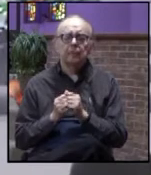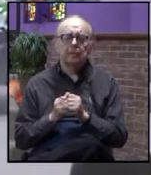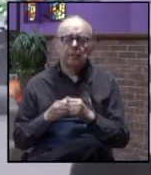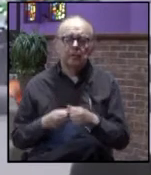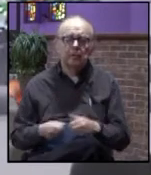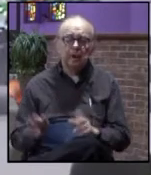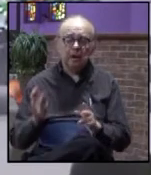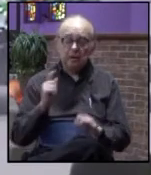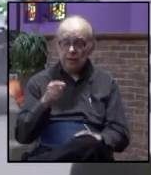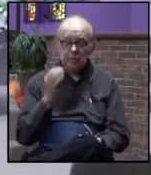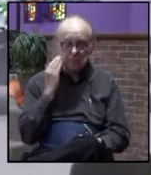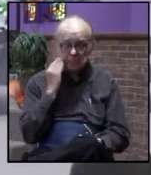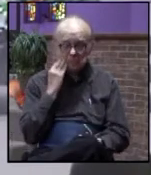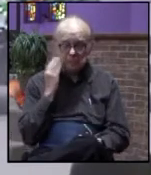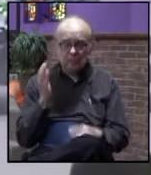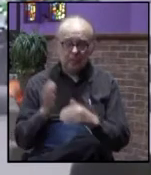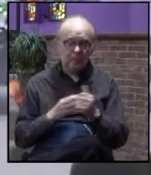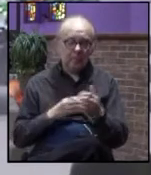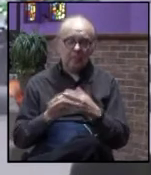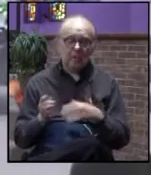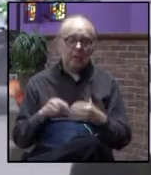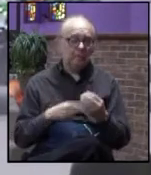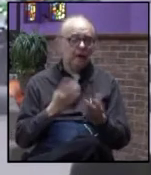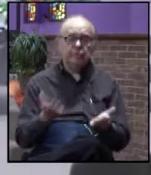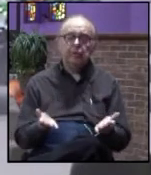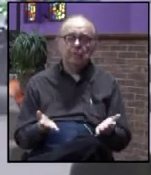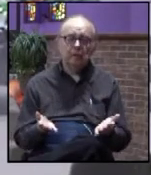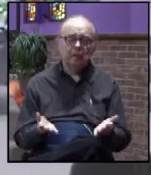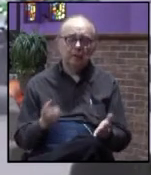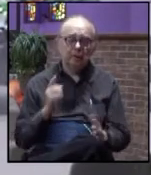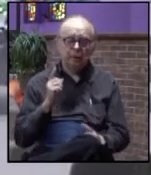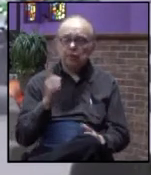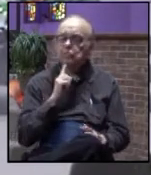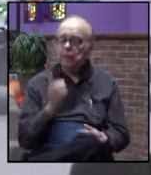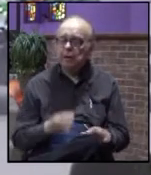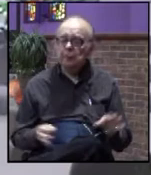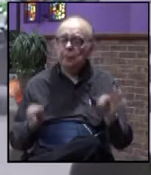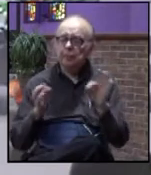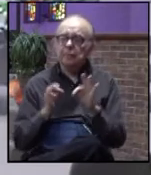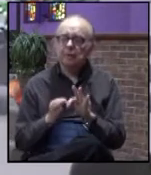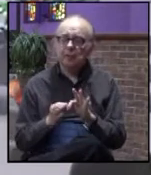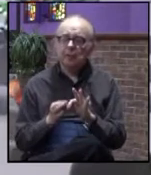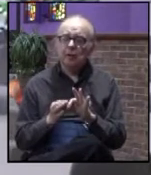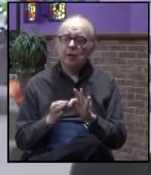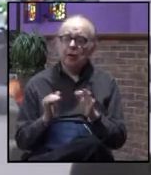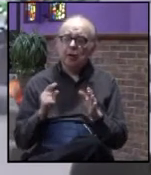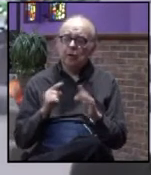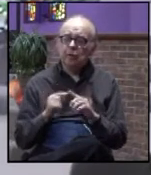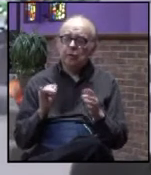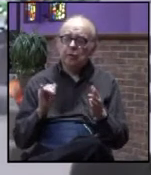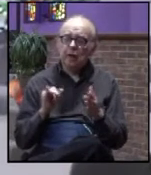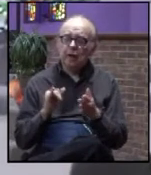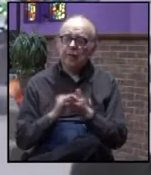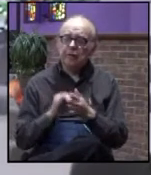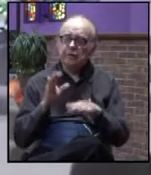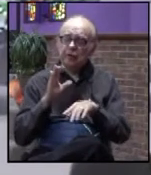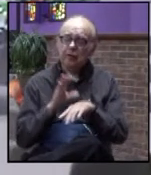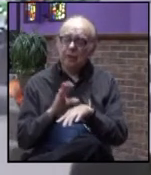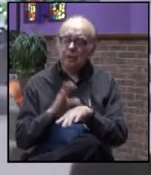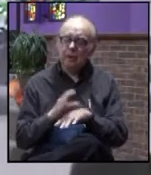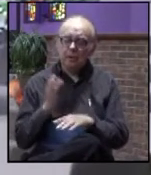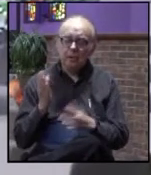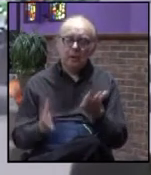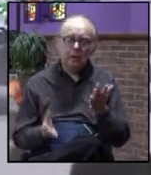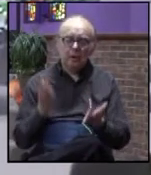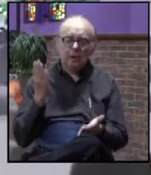Letting you know that no matter who you are, you're important to this church. You may be